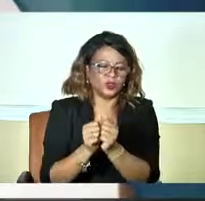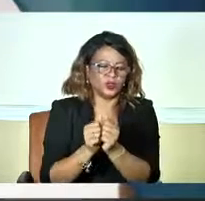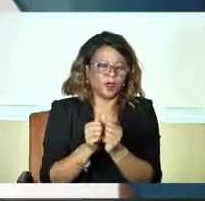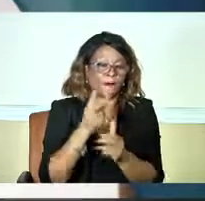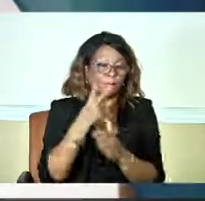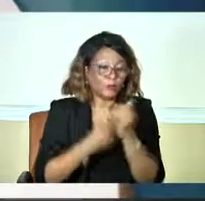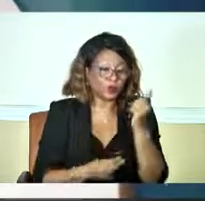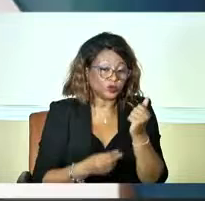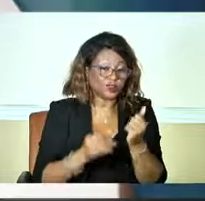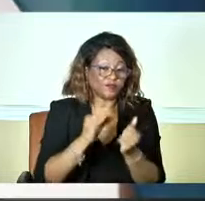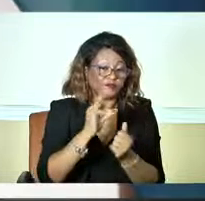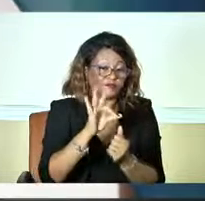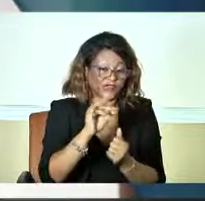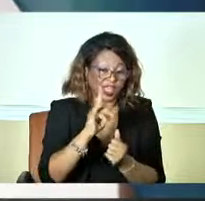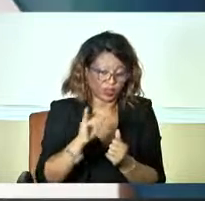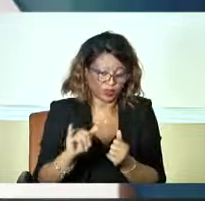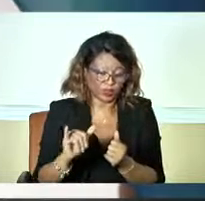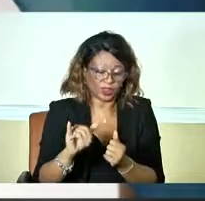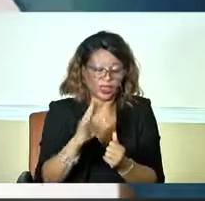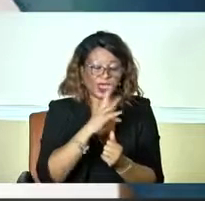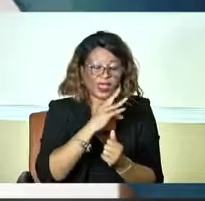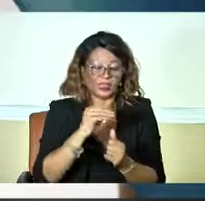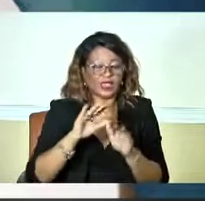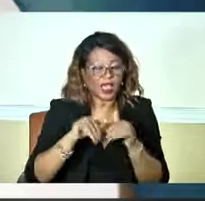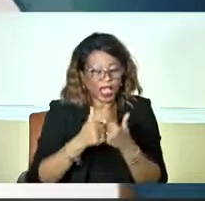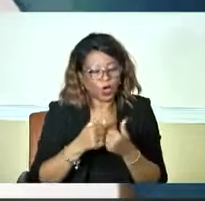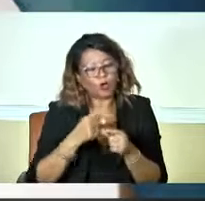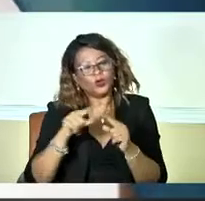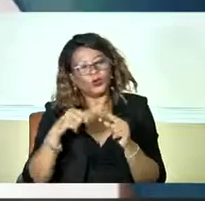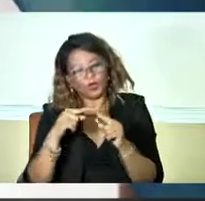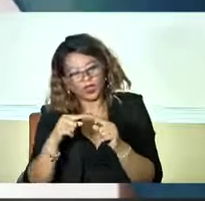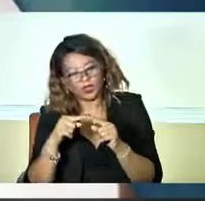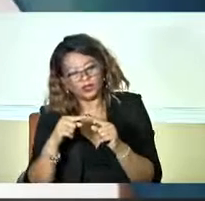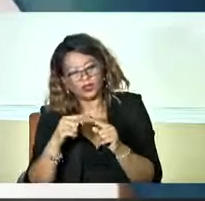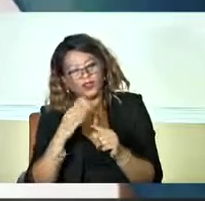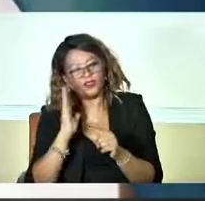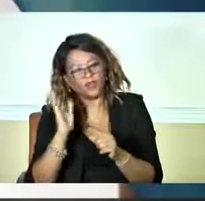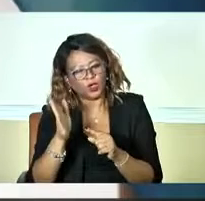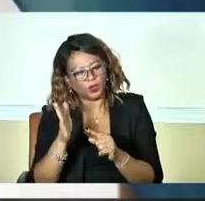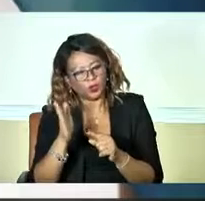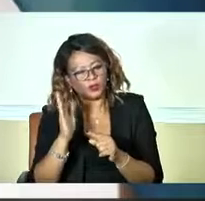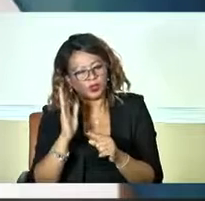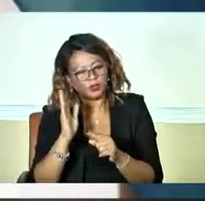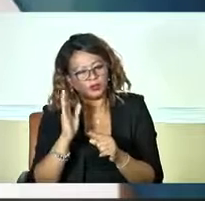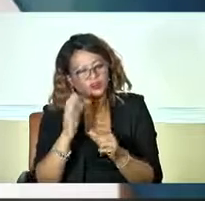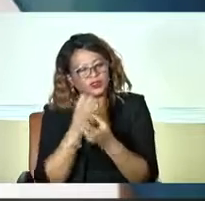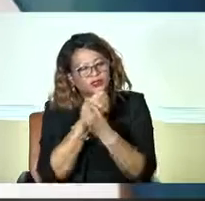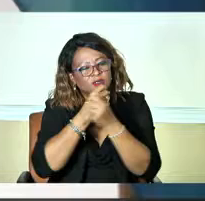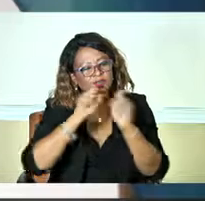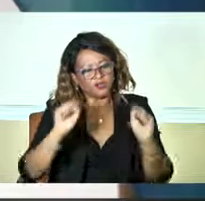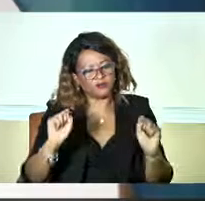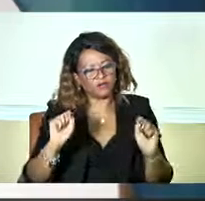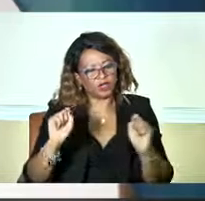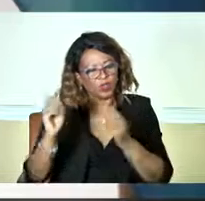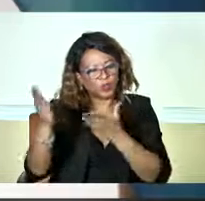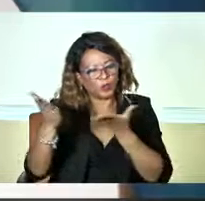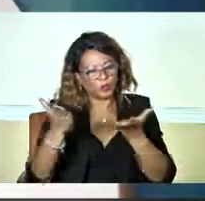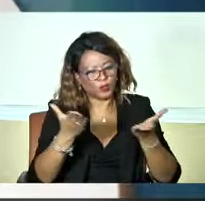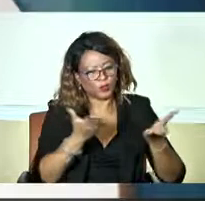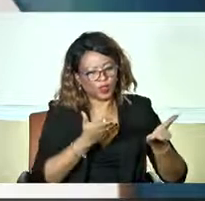the ferries as to how and when they will be able to safely